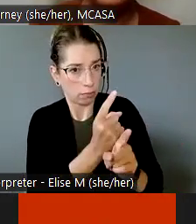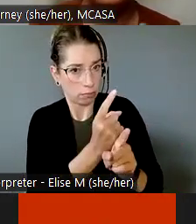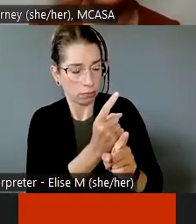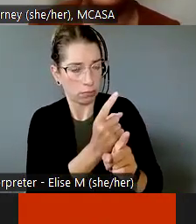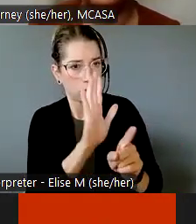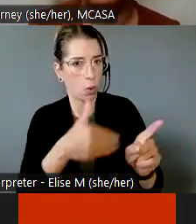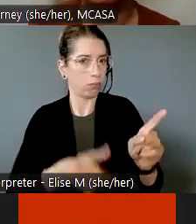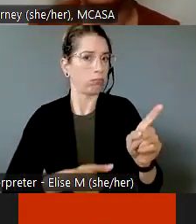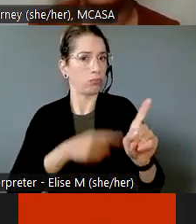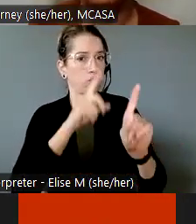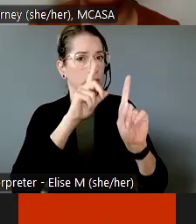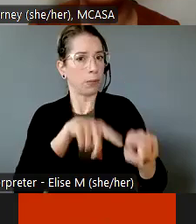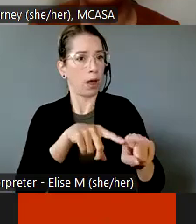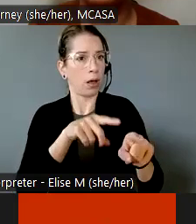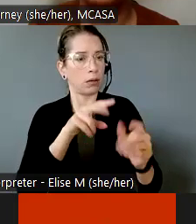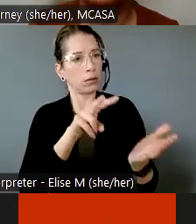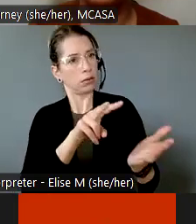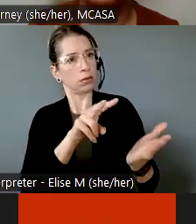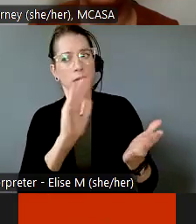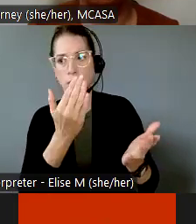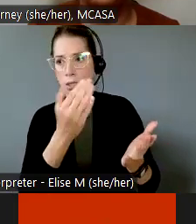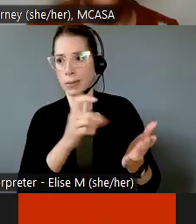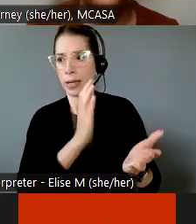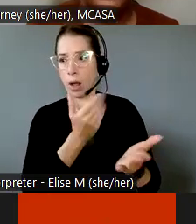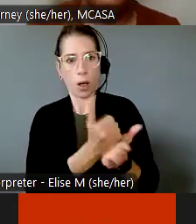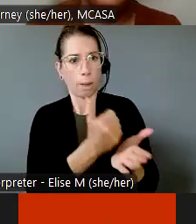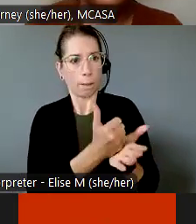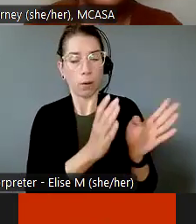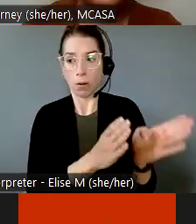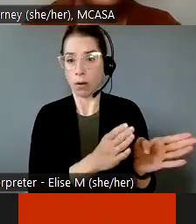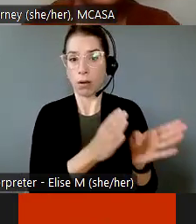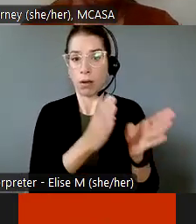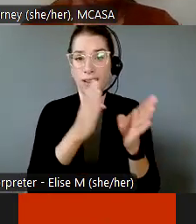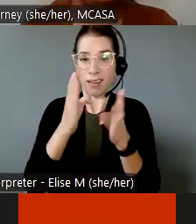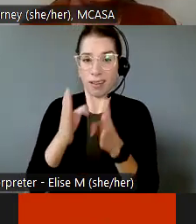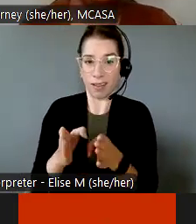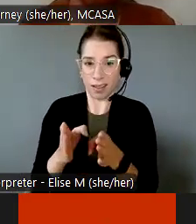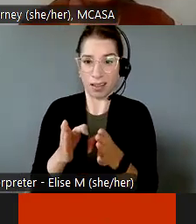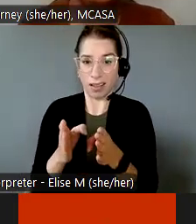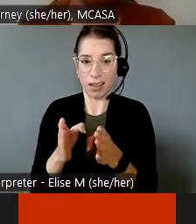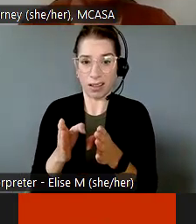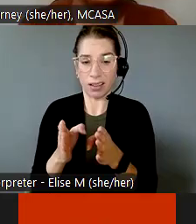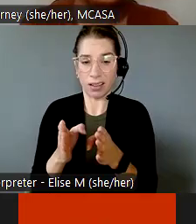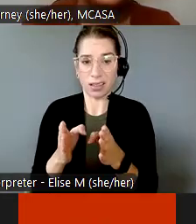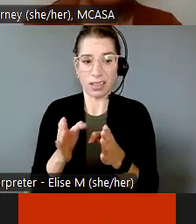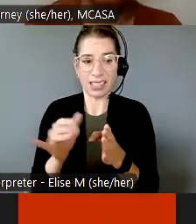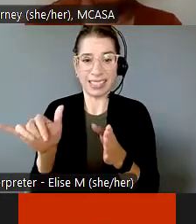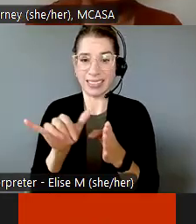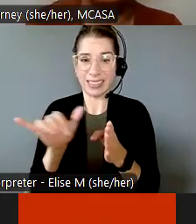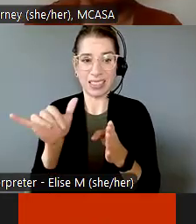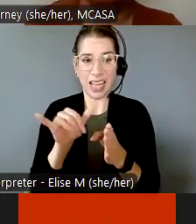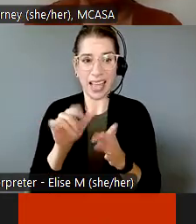She looks like someone that can use our help. But would we have that same experience or that